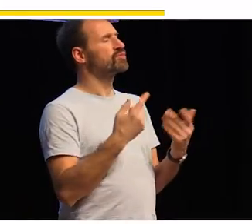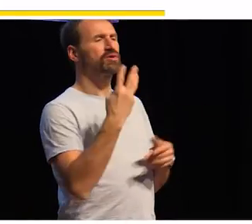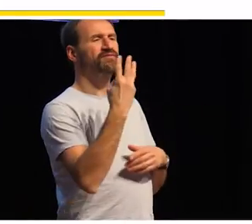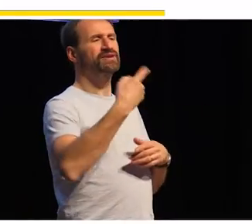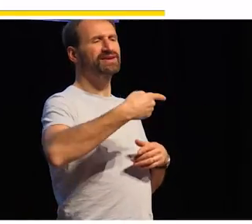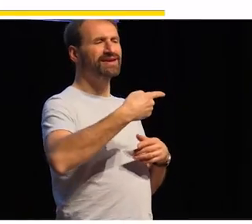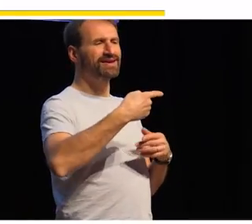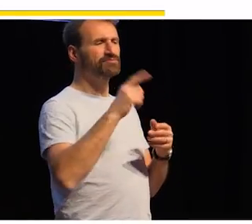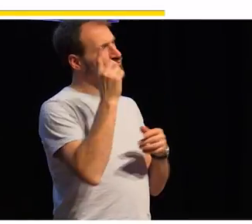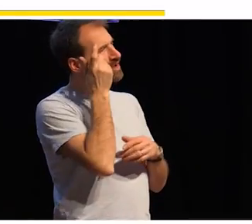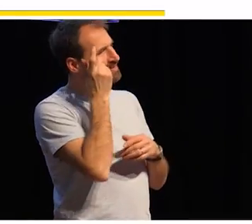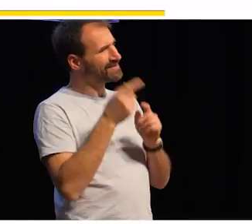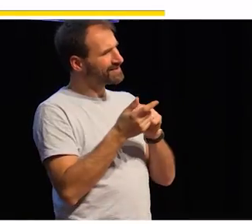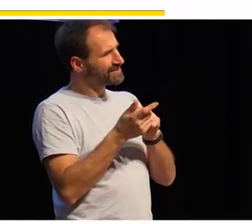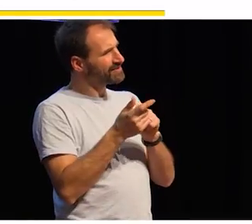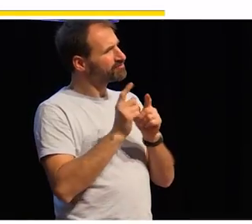talk about two more wireless